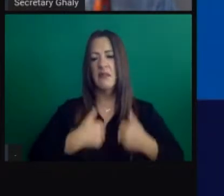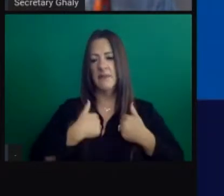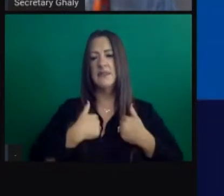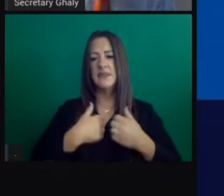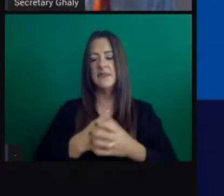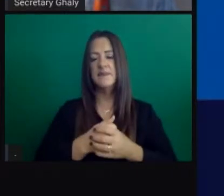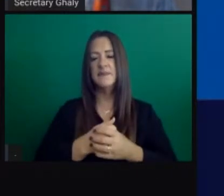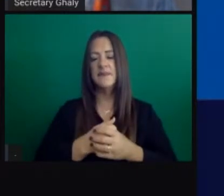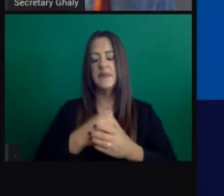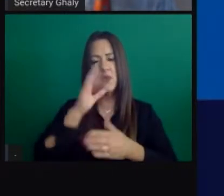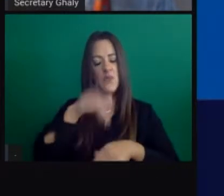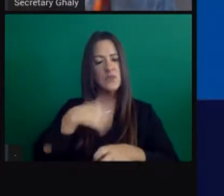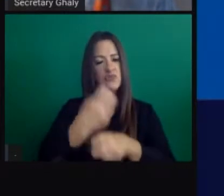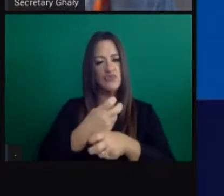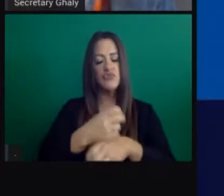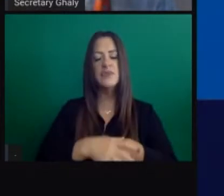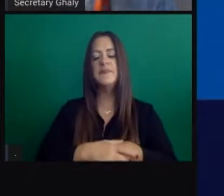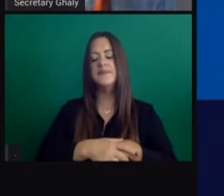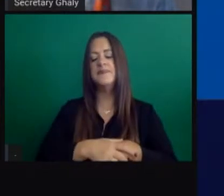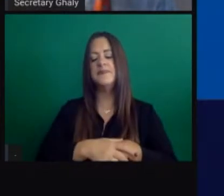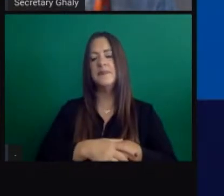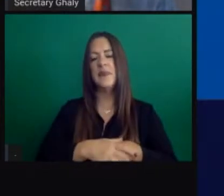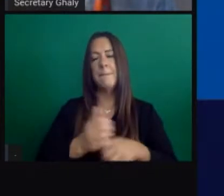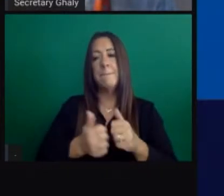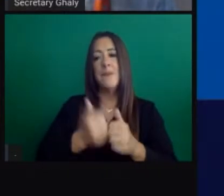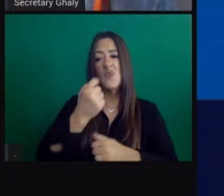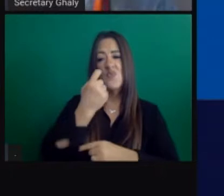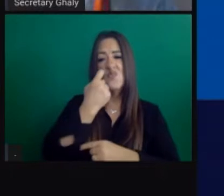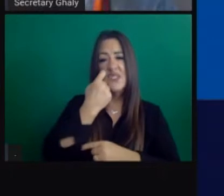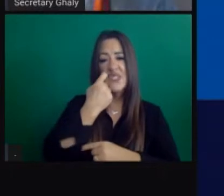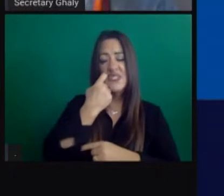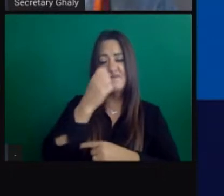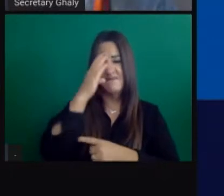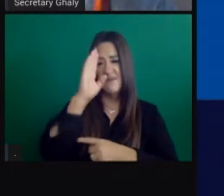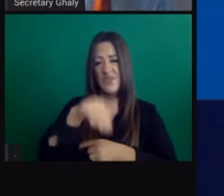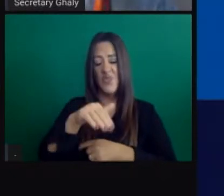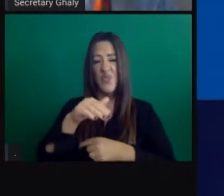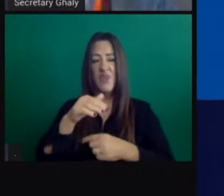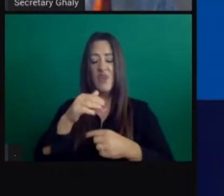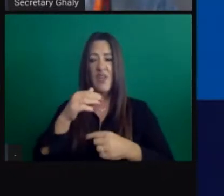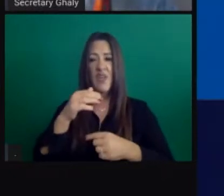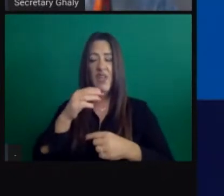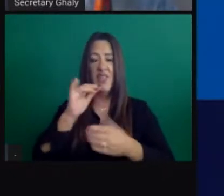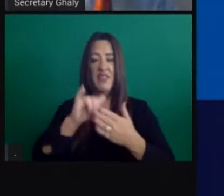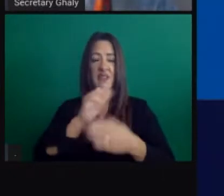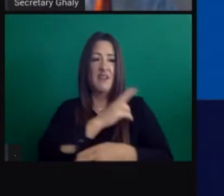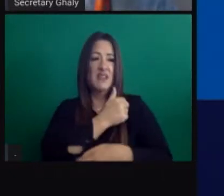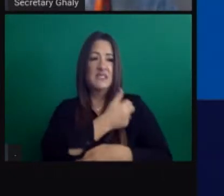then also more recently, things like our hospital surge order that